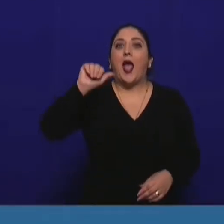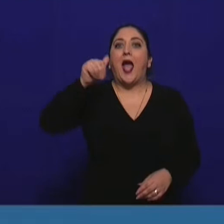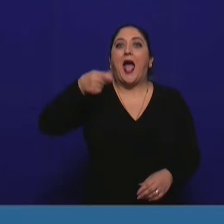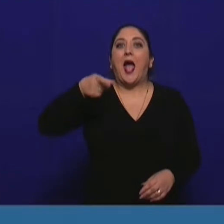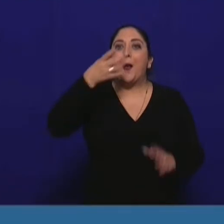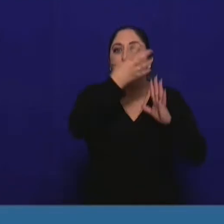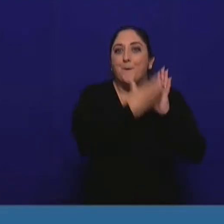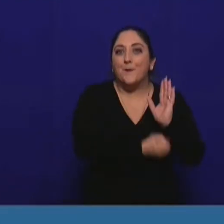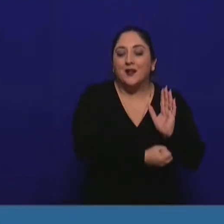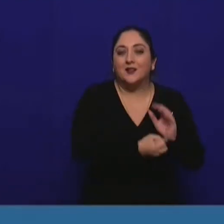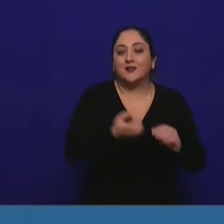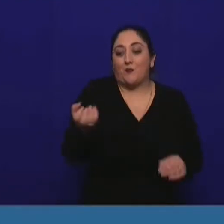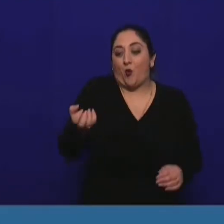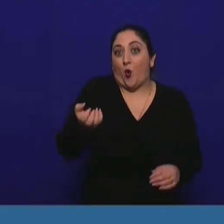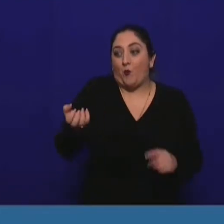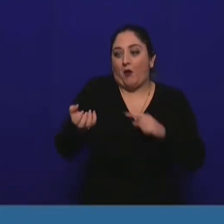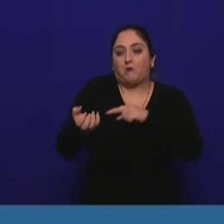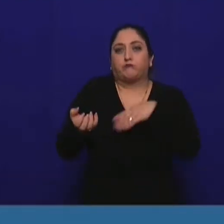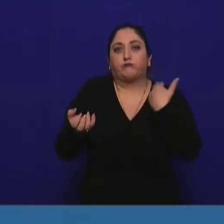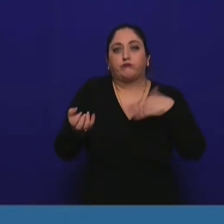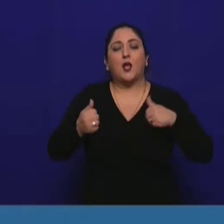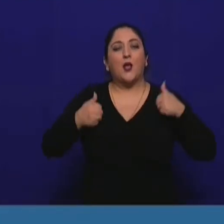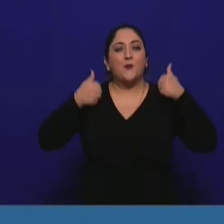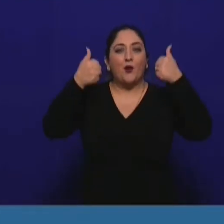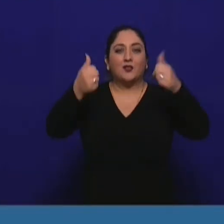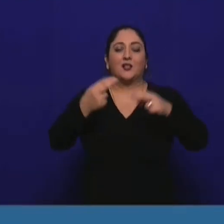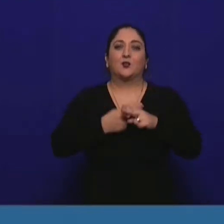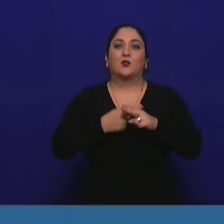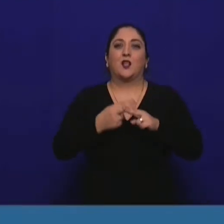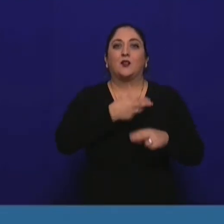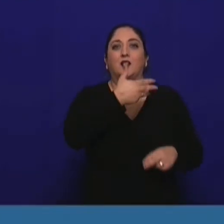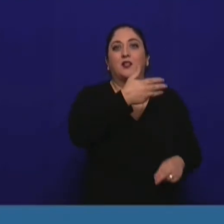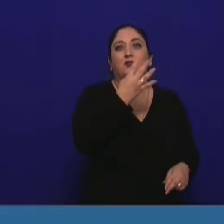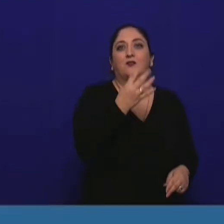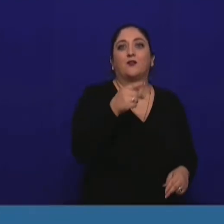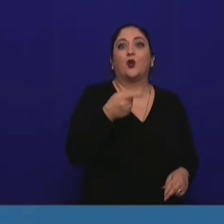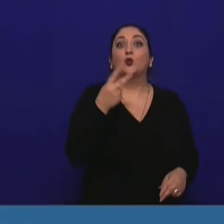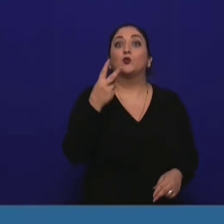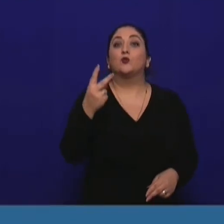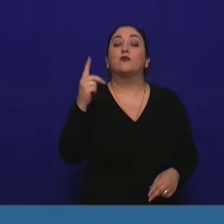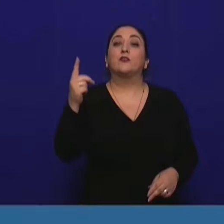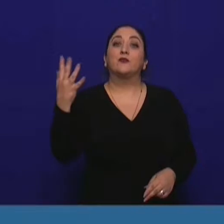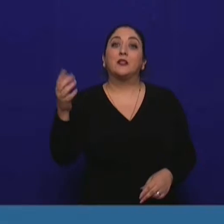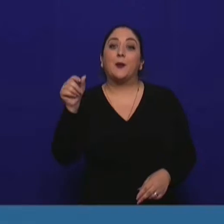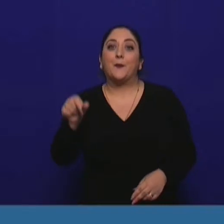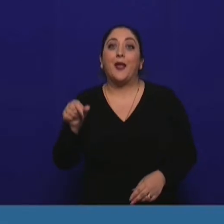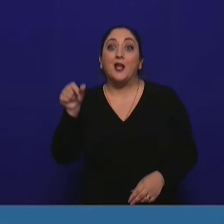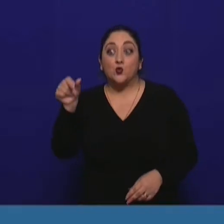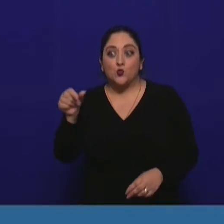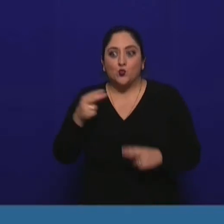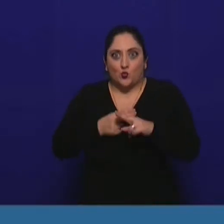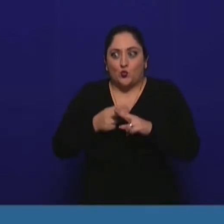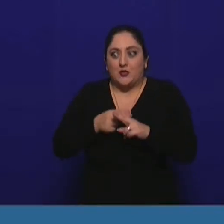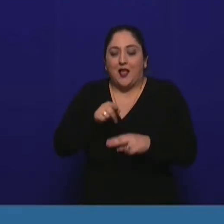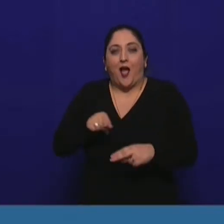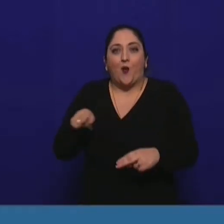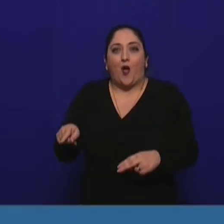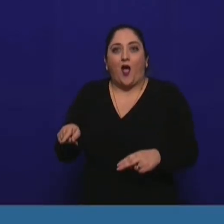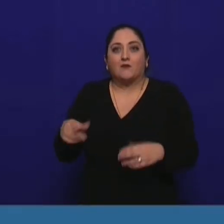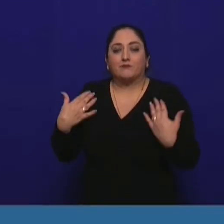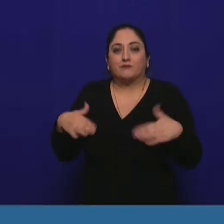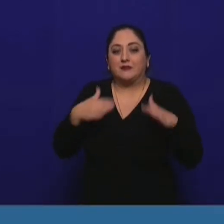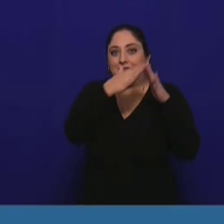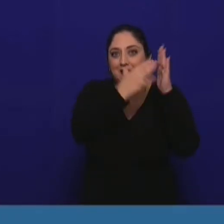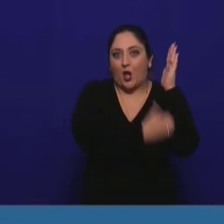huwa importanti li nibqgħu nużawha wkoll. Fatti għandna 94,215 persons li downloadjaw din